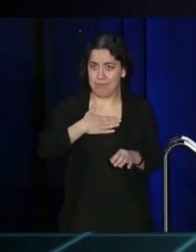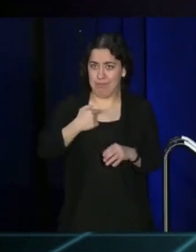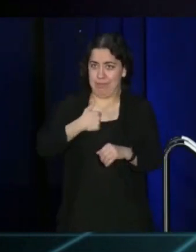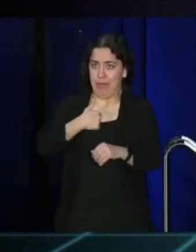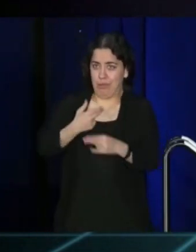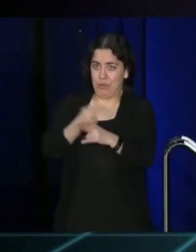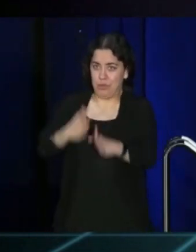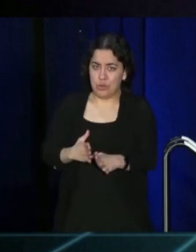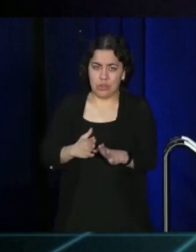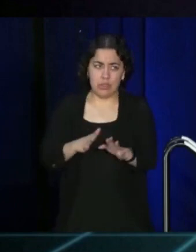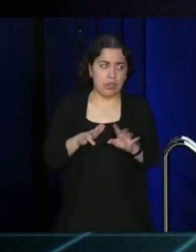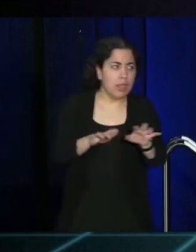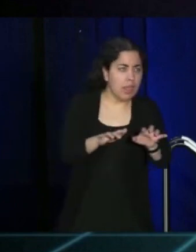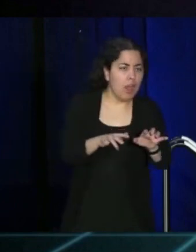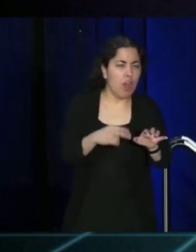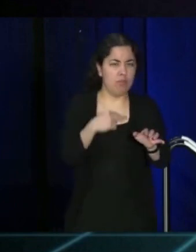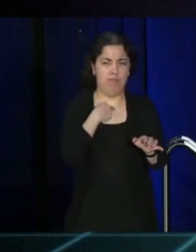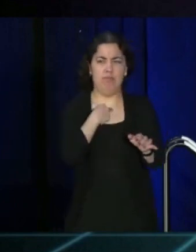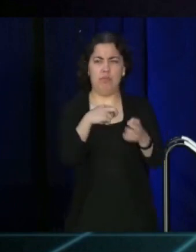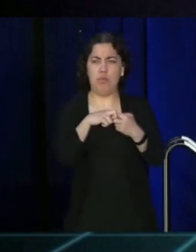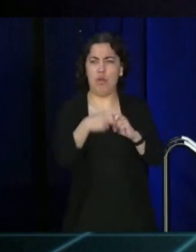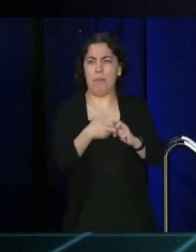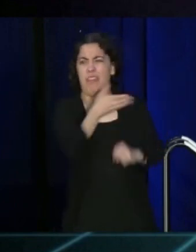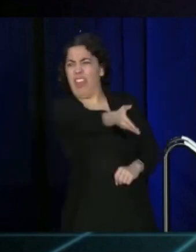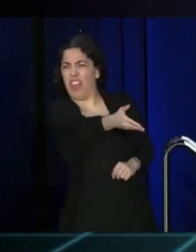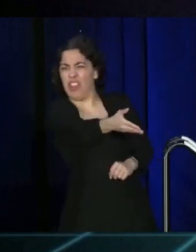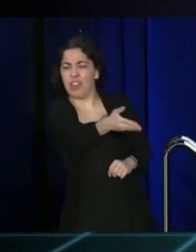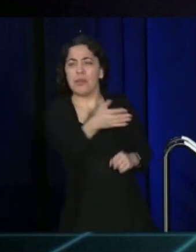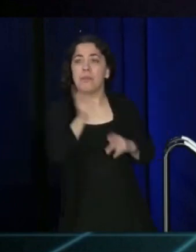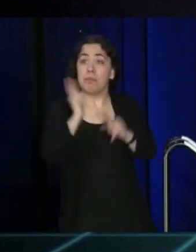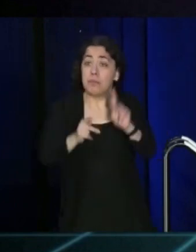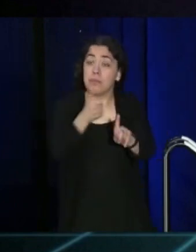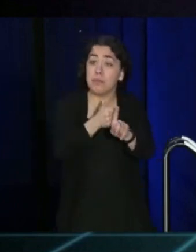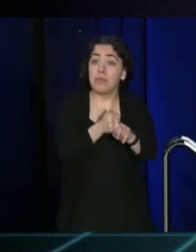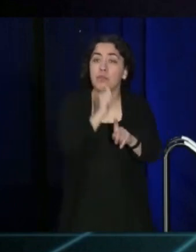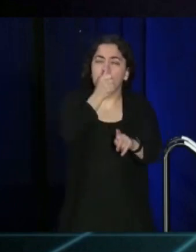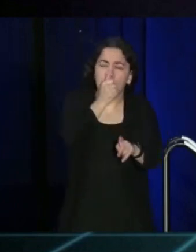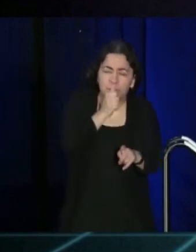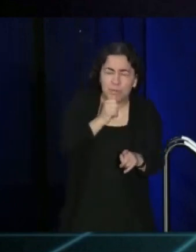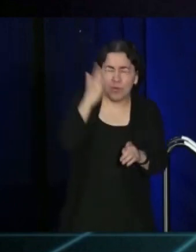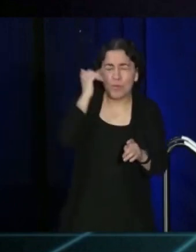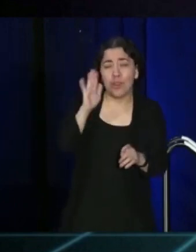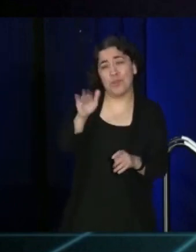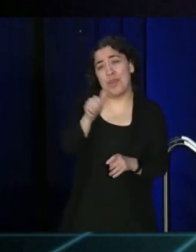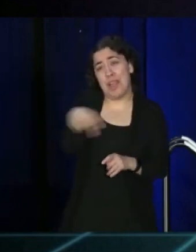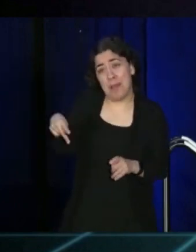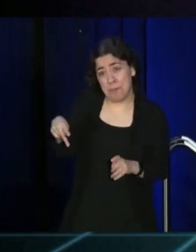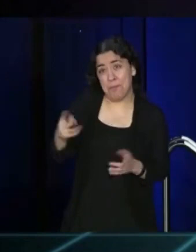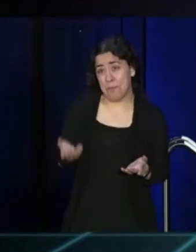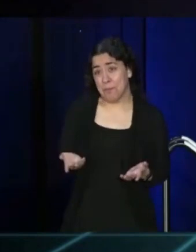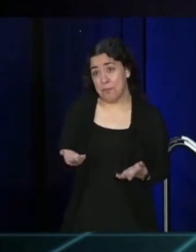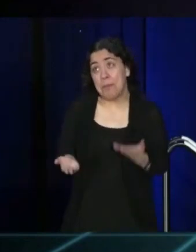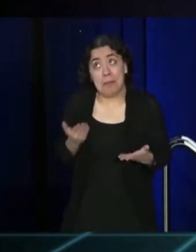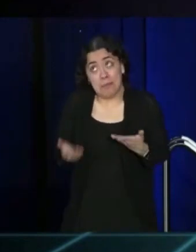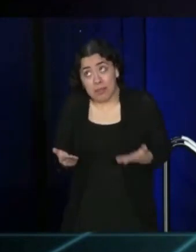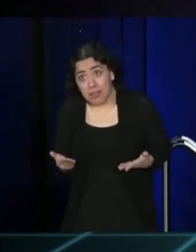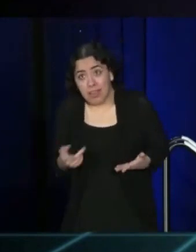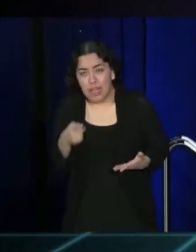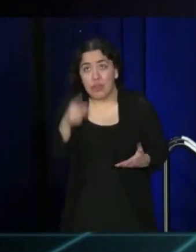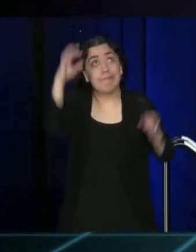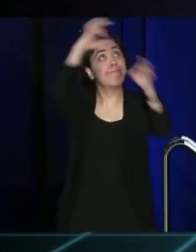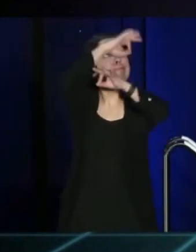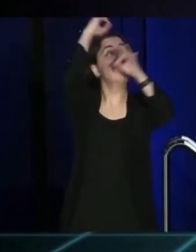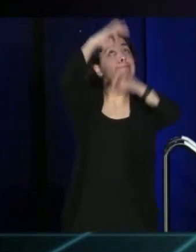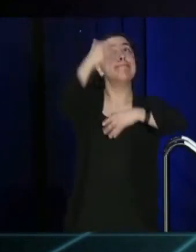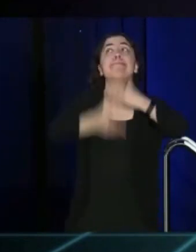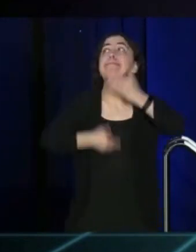problem. So people are suffering at the hands of your app, maybe, and you don't even know. And